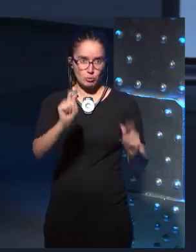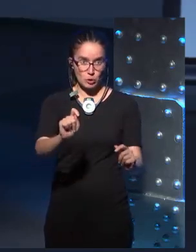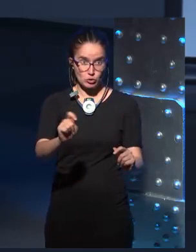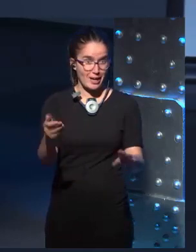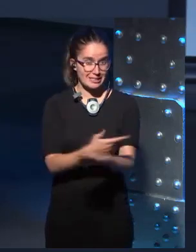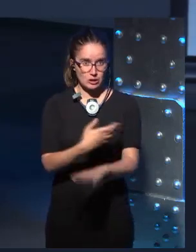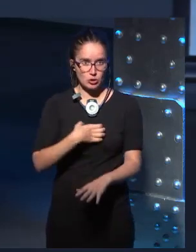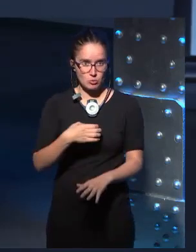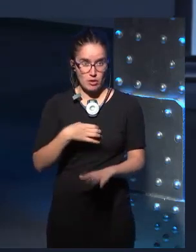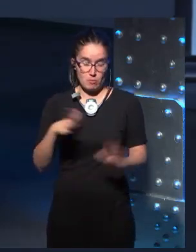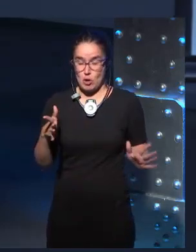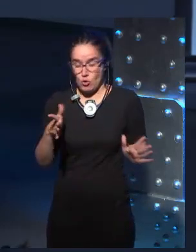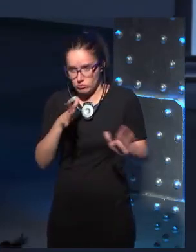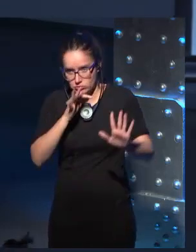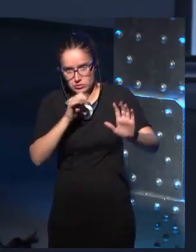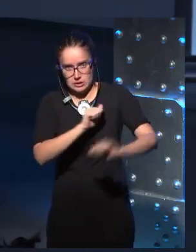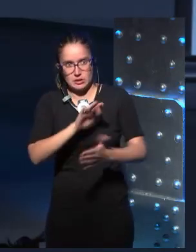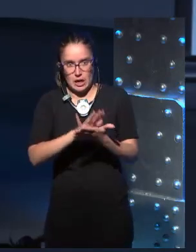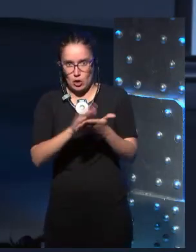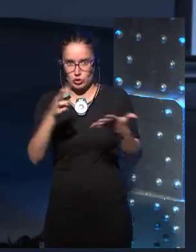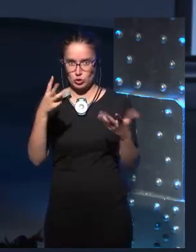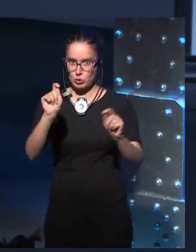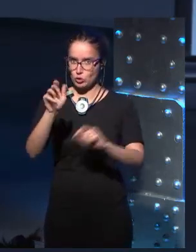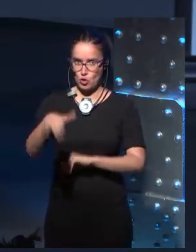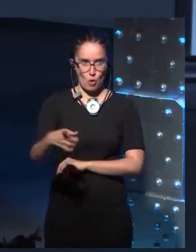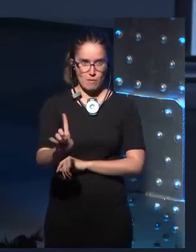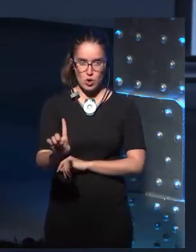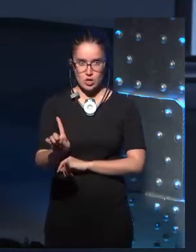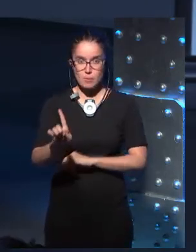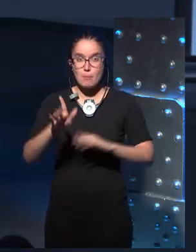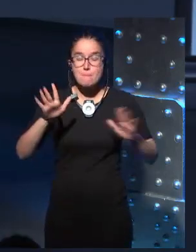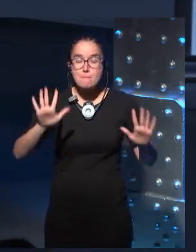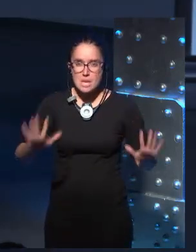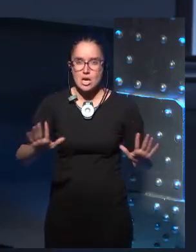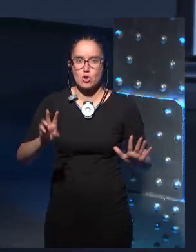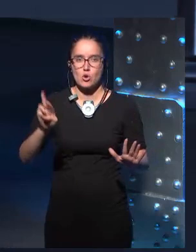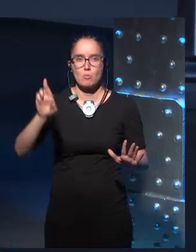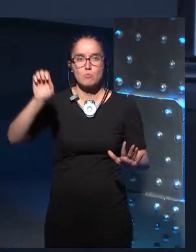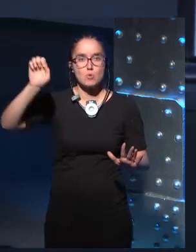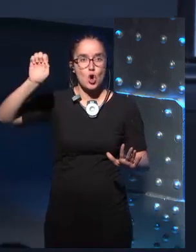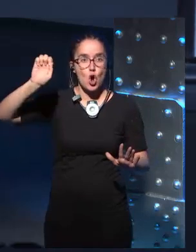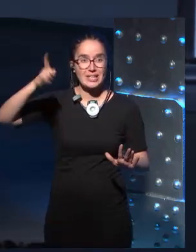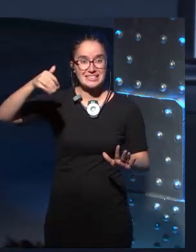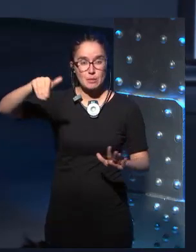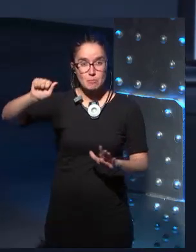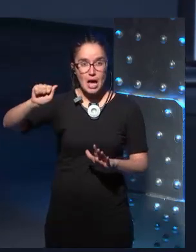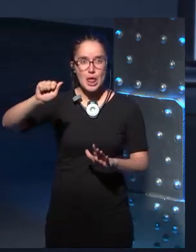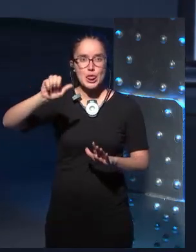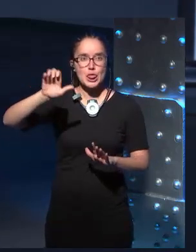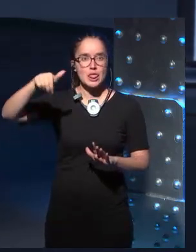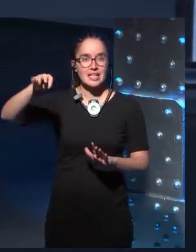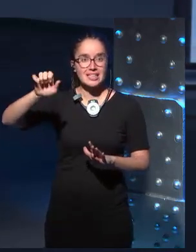minutes again. But yeah, Proxima Centauri, if it explodes or whatever happens there, we will know it in 4